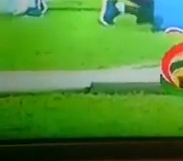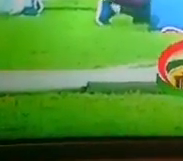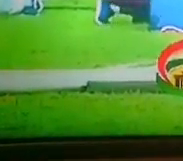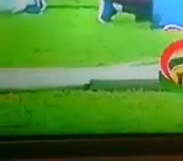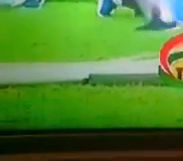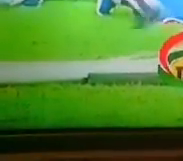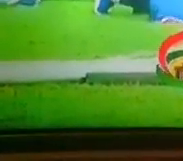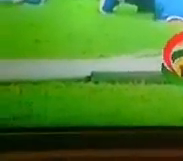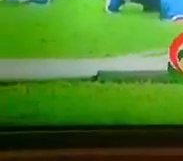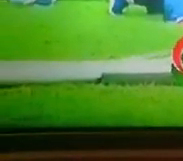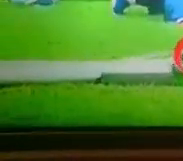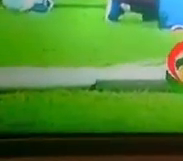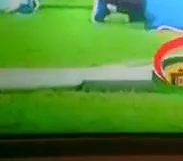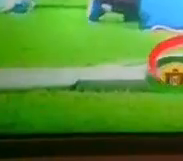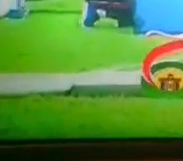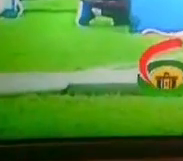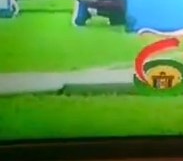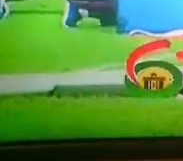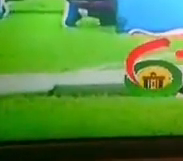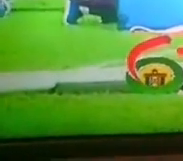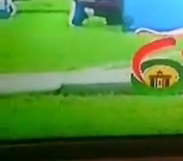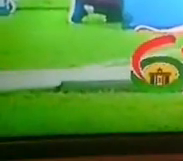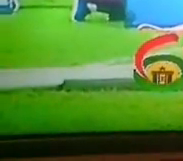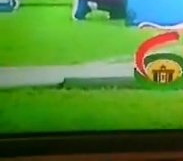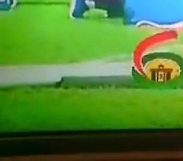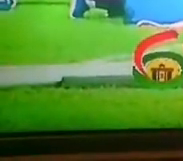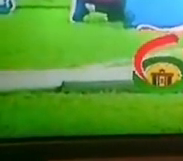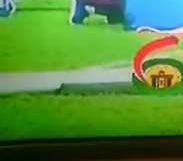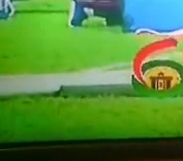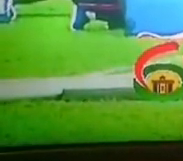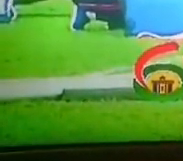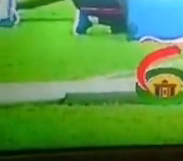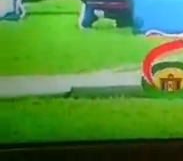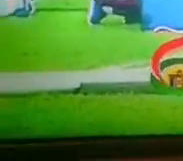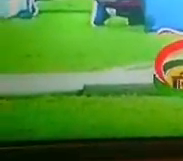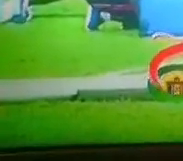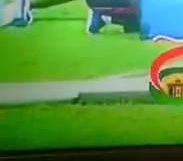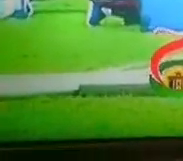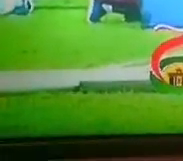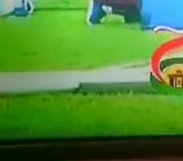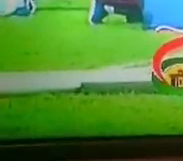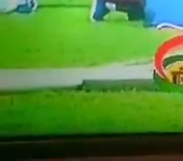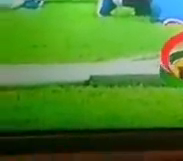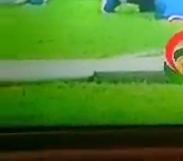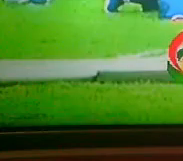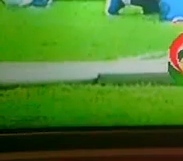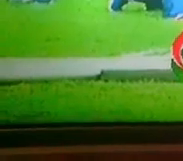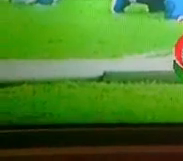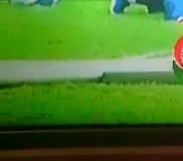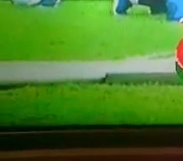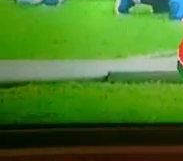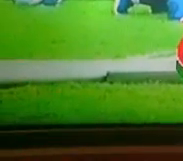Adase and his able safety supervisors, Chief Petty Officer Class 1, Aqua Bernard, Staff Sergeant Oklu